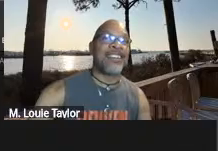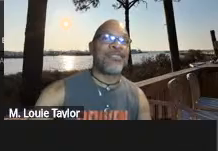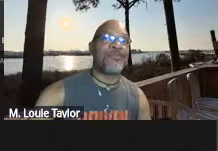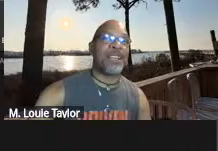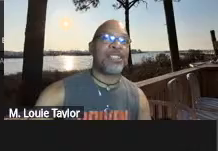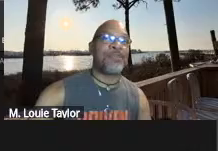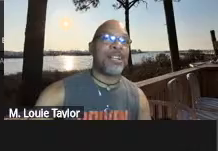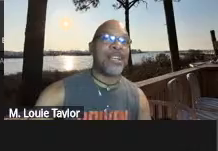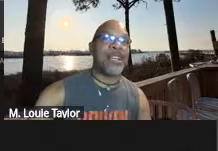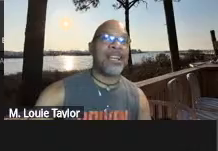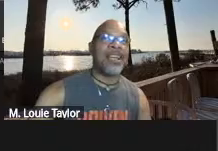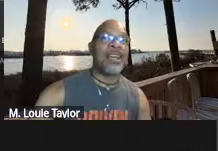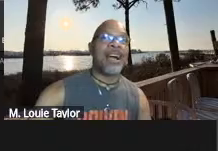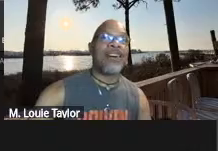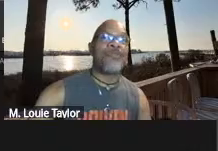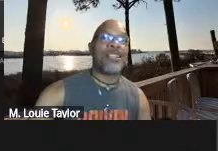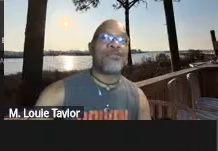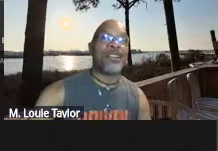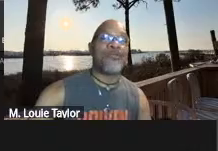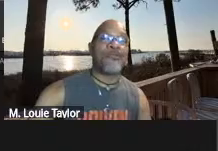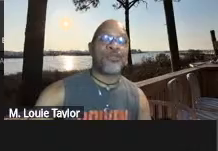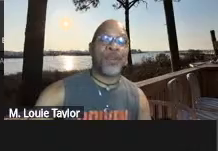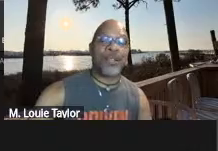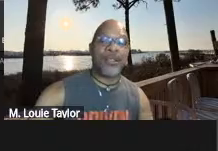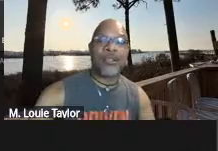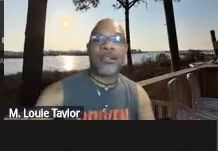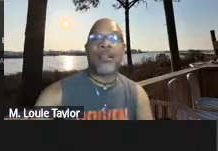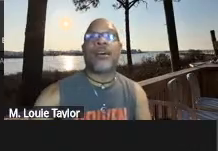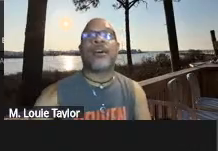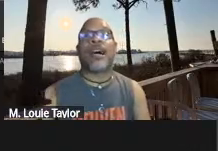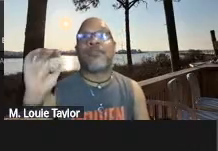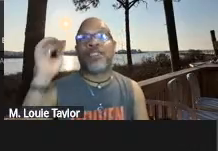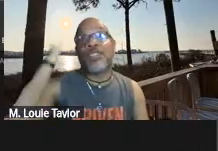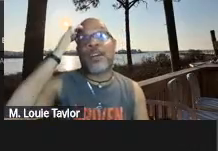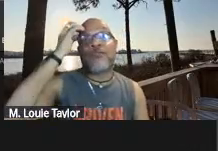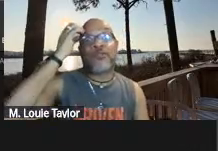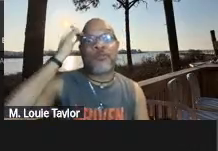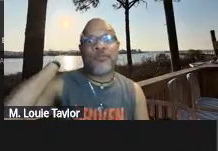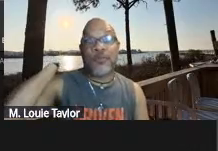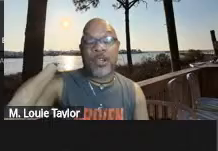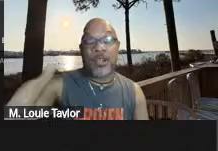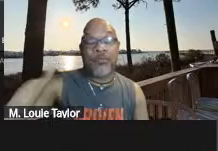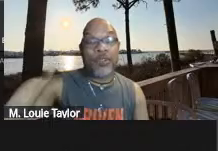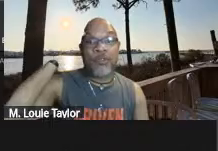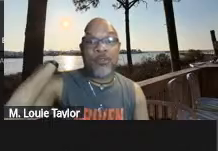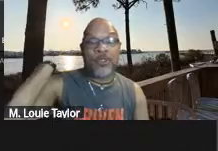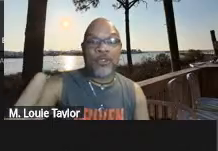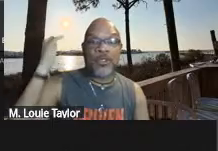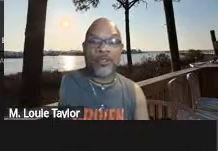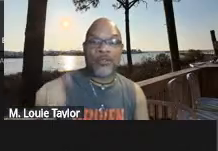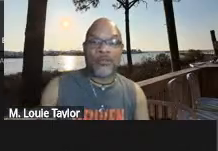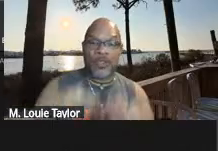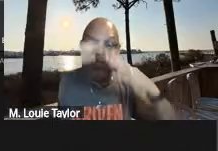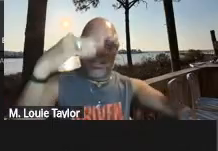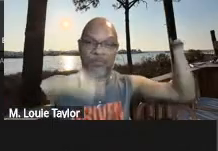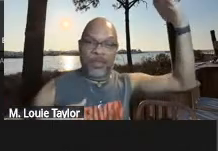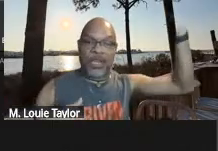Here's how you can make some money. How to make some money. First button. I've changed mine from Brent